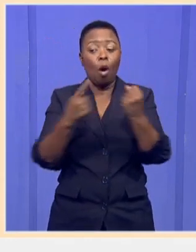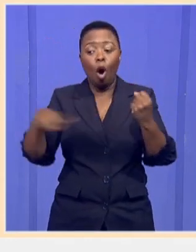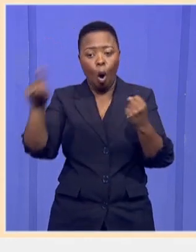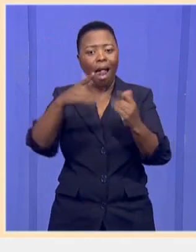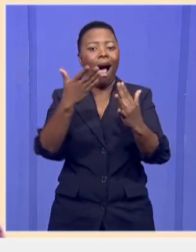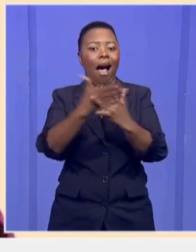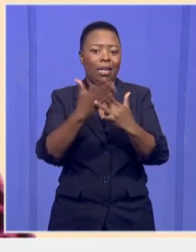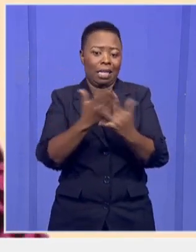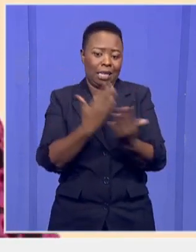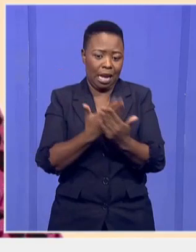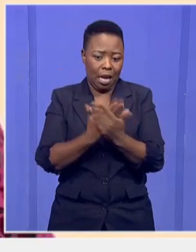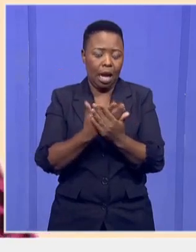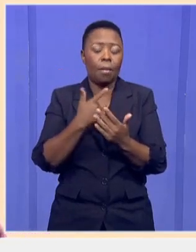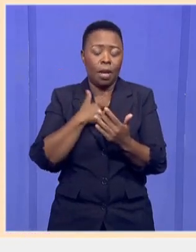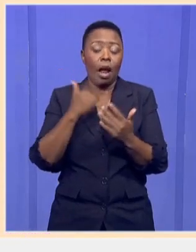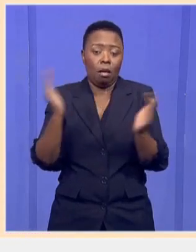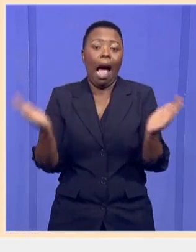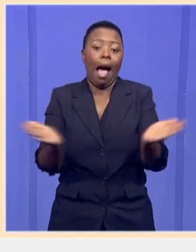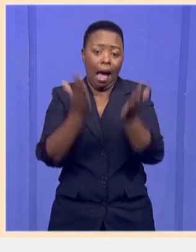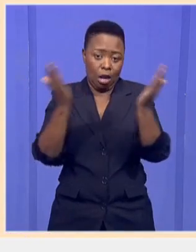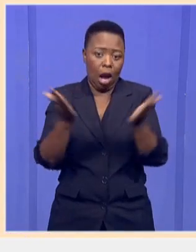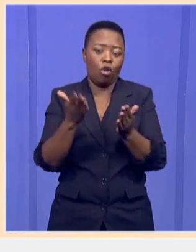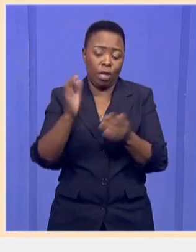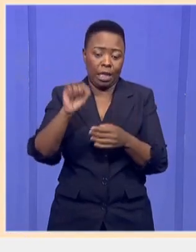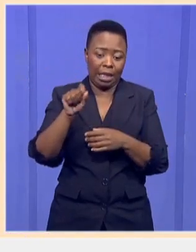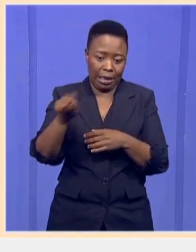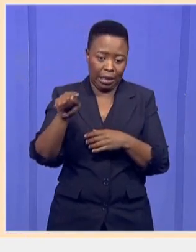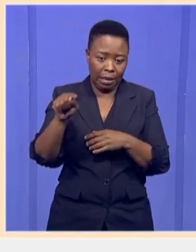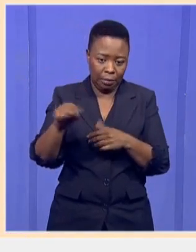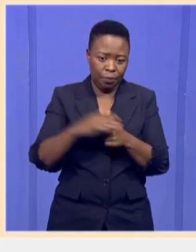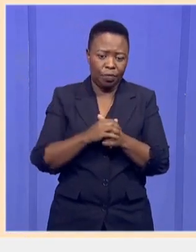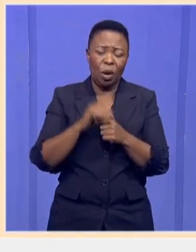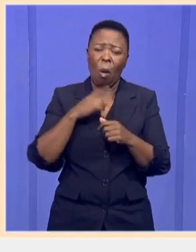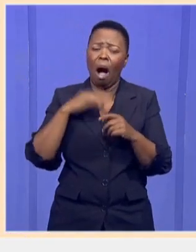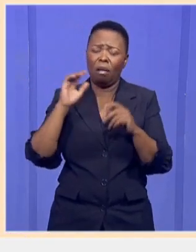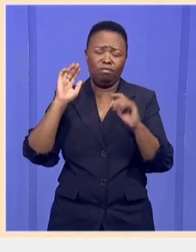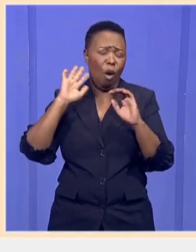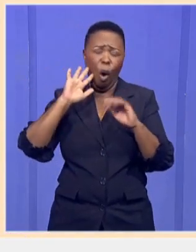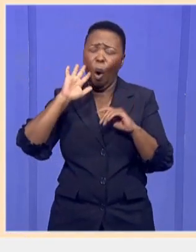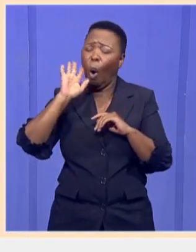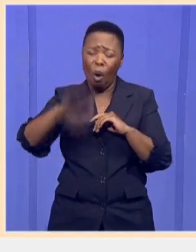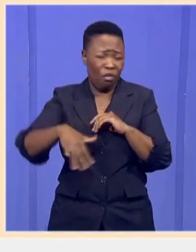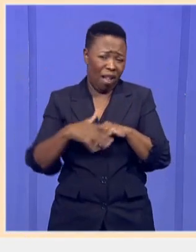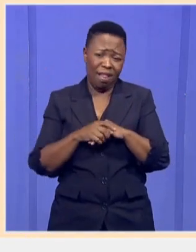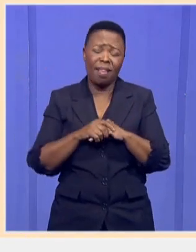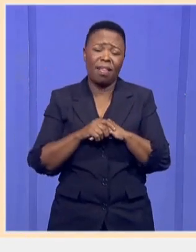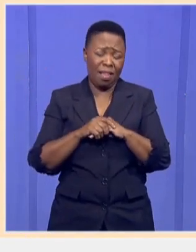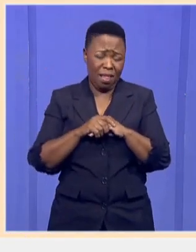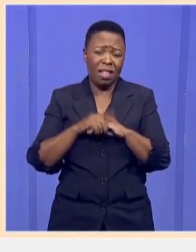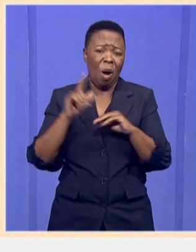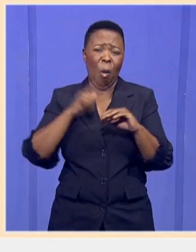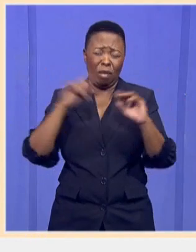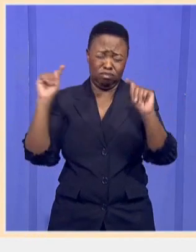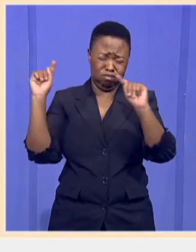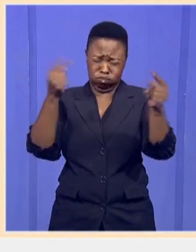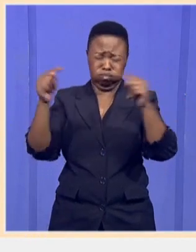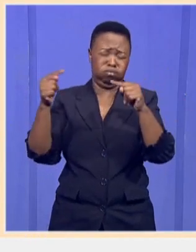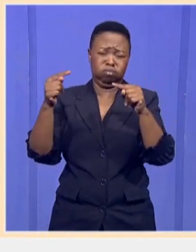So I really would encourage that, because it's horribly traumatic to be caught up in such a